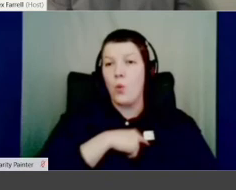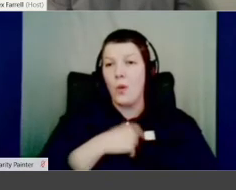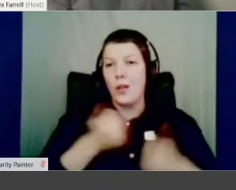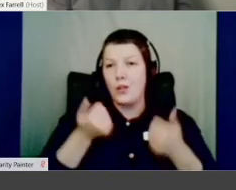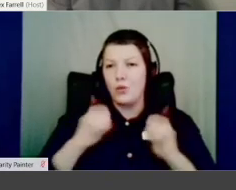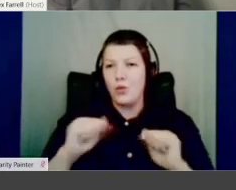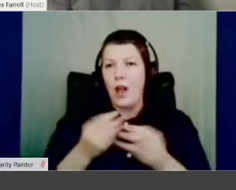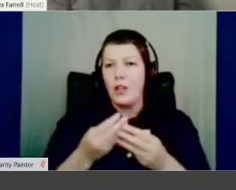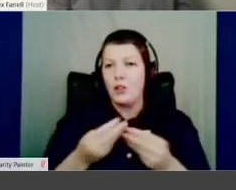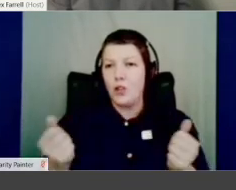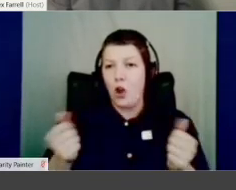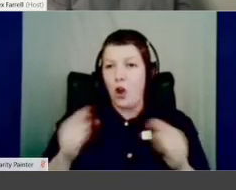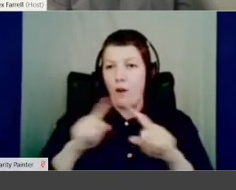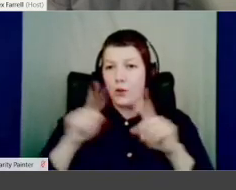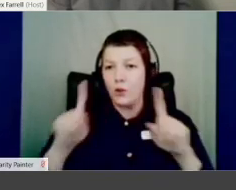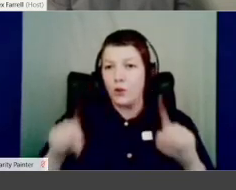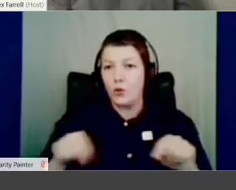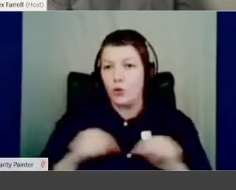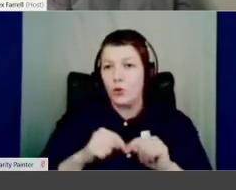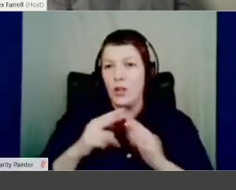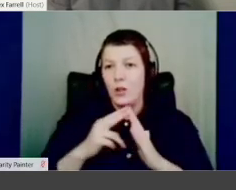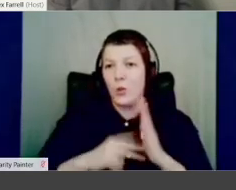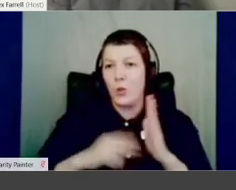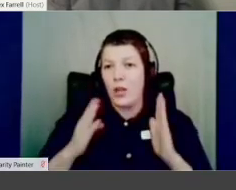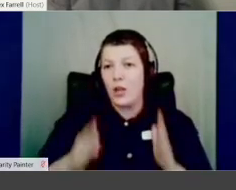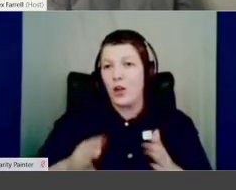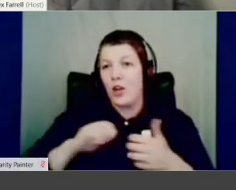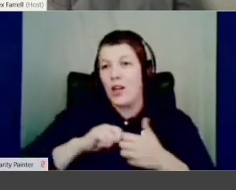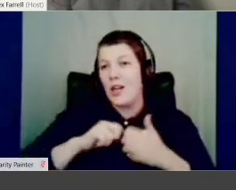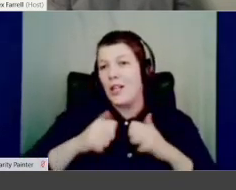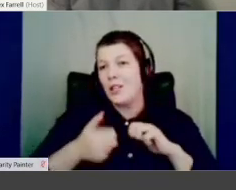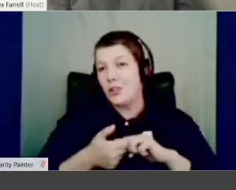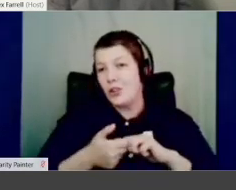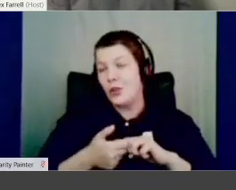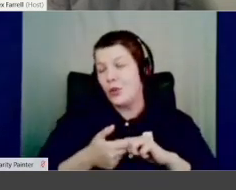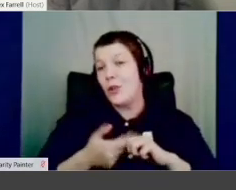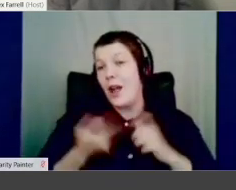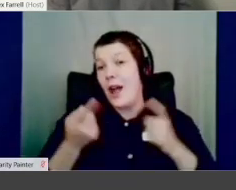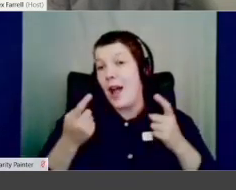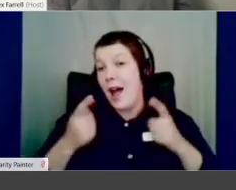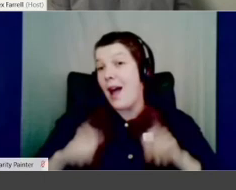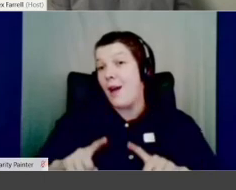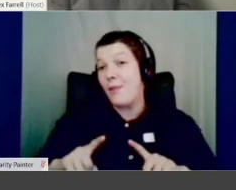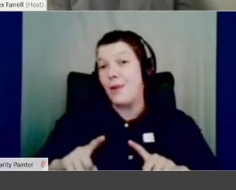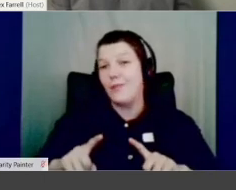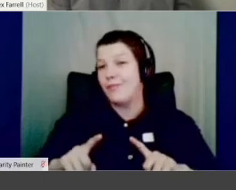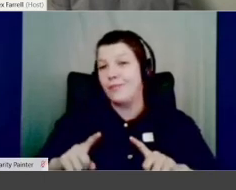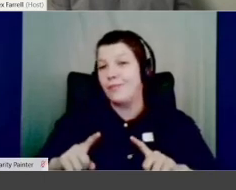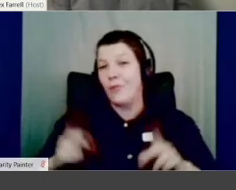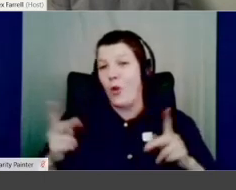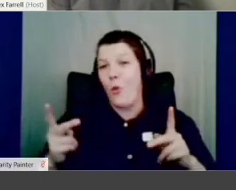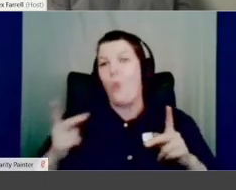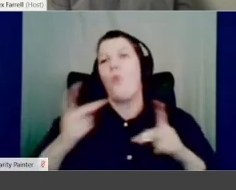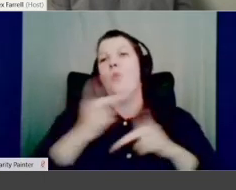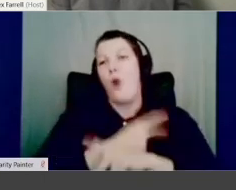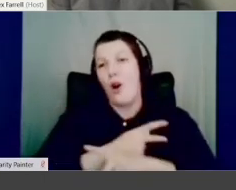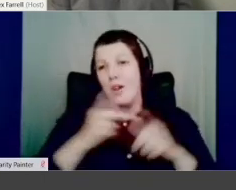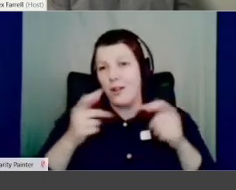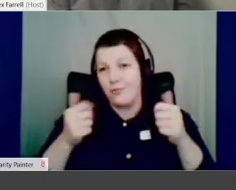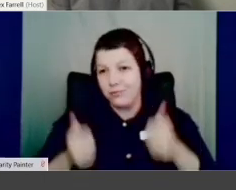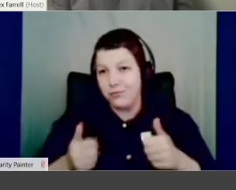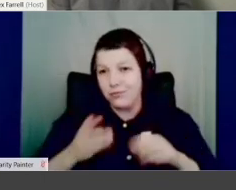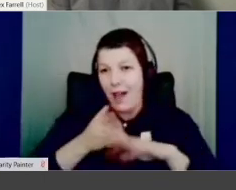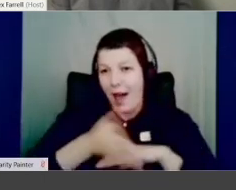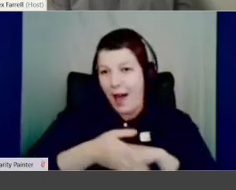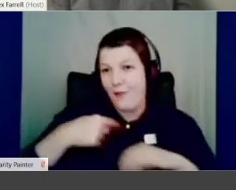actually made it worse, which is one of these little tricks of, you had text that you'd want to put on a web page that was only there for screen readers to describe